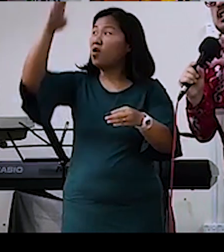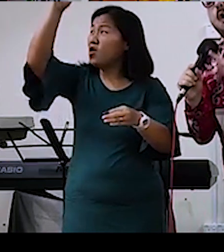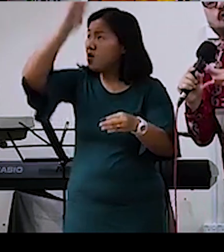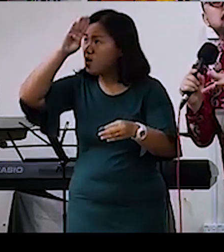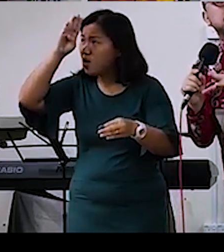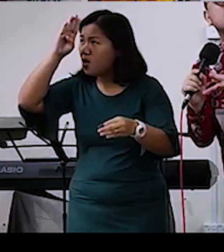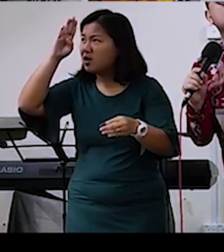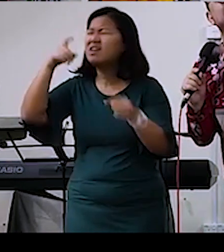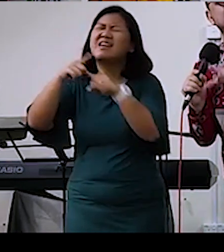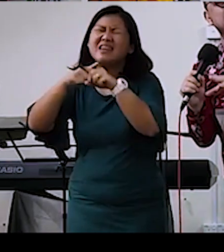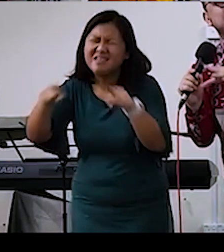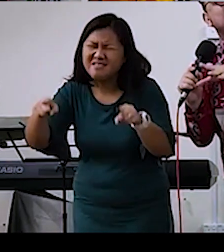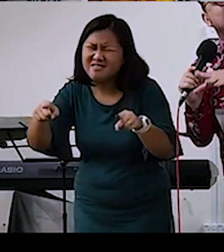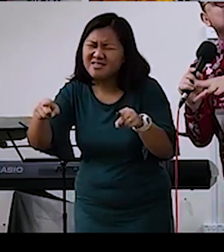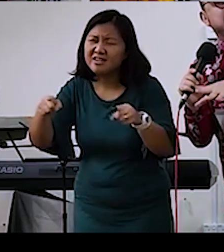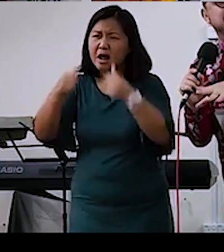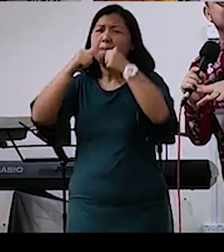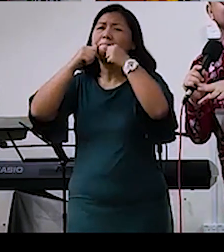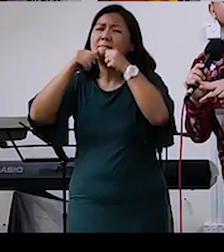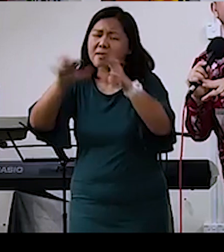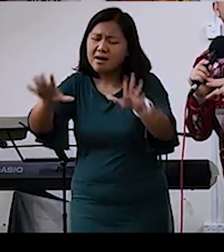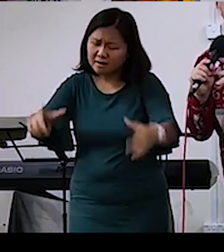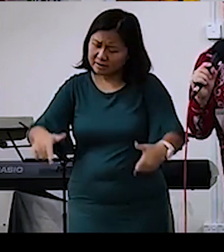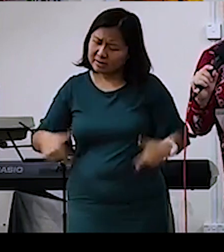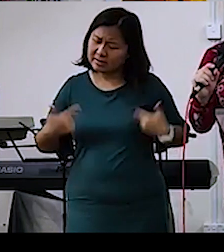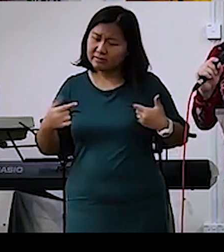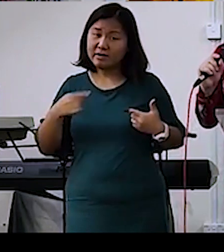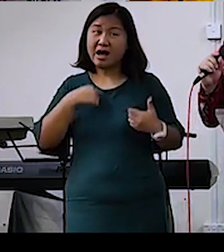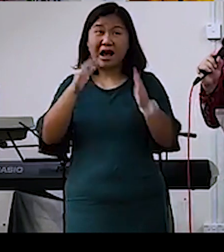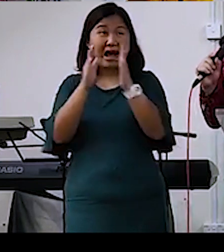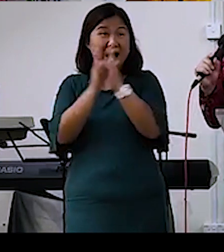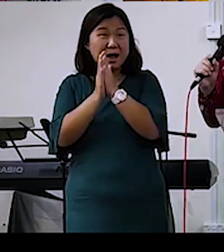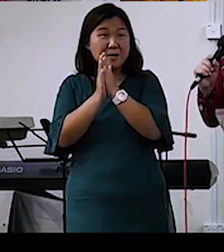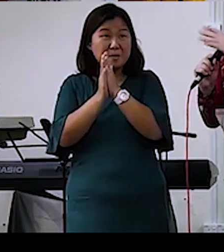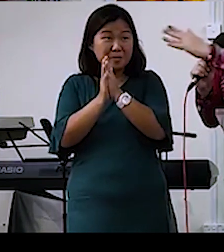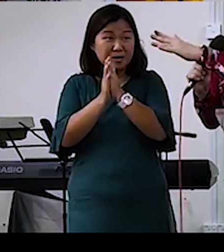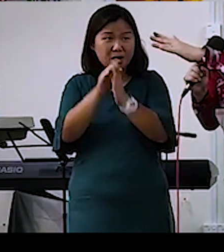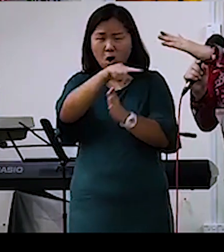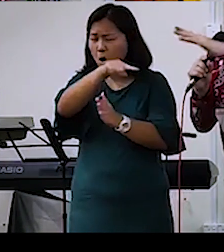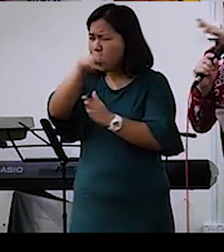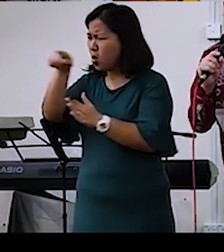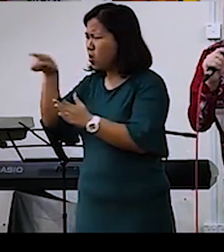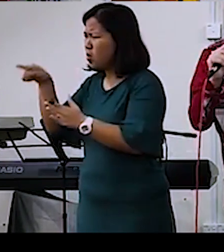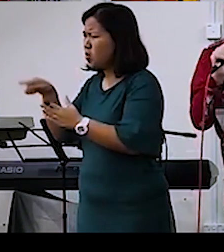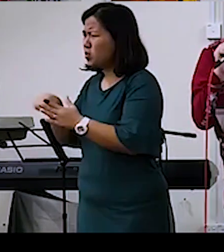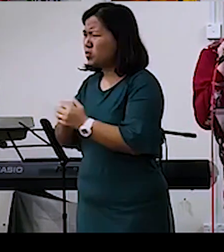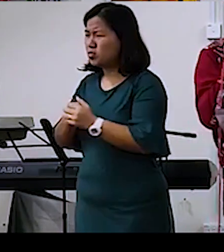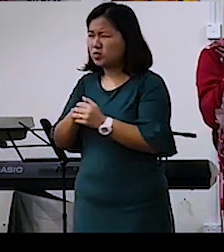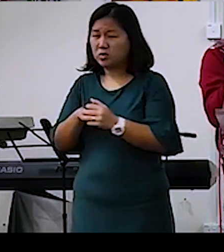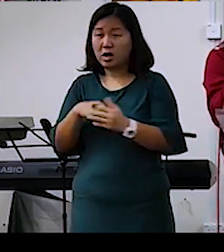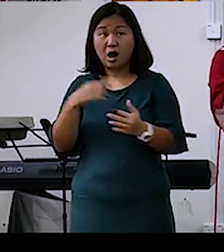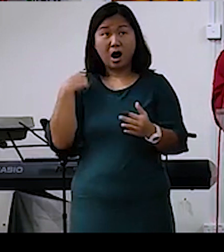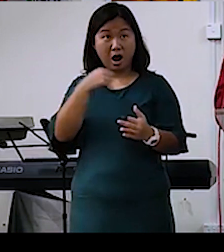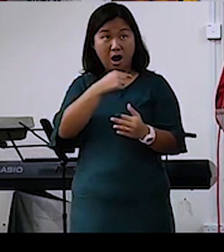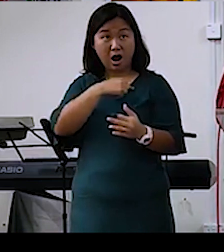touching souls, blessing lives. So I pray that each and every one of us here, our